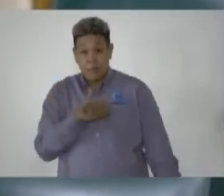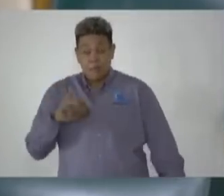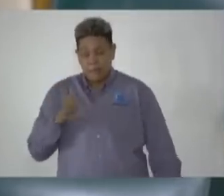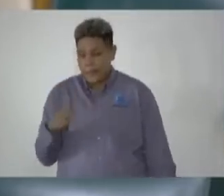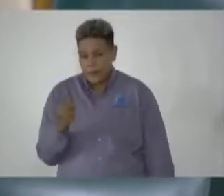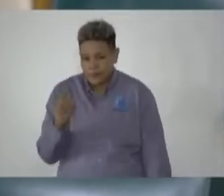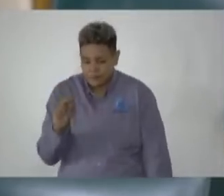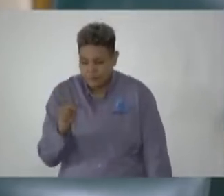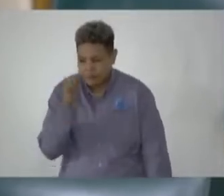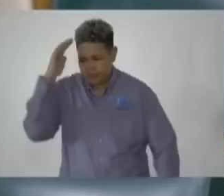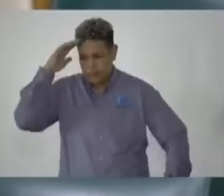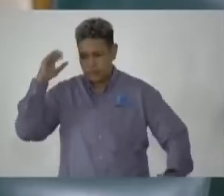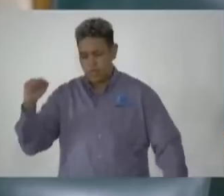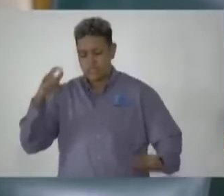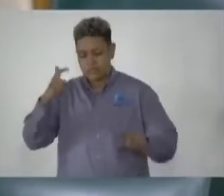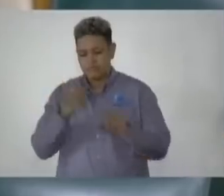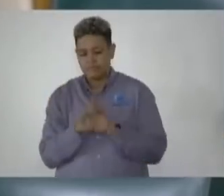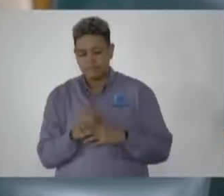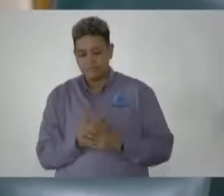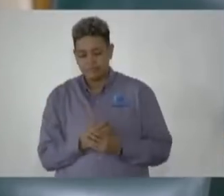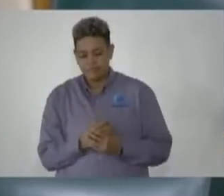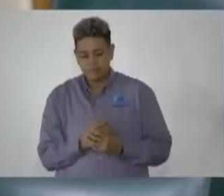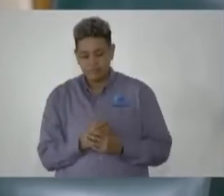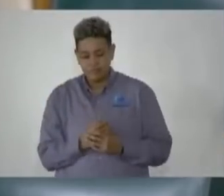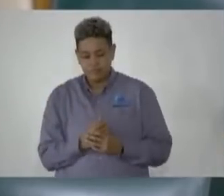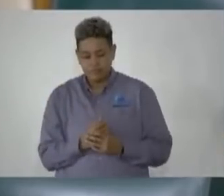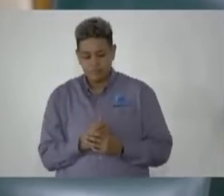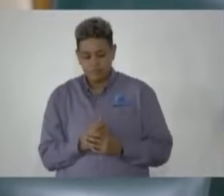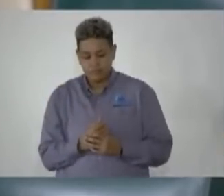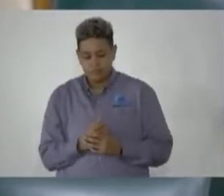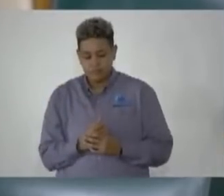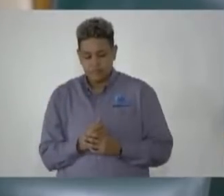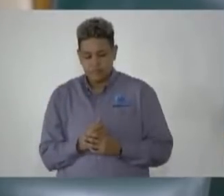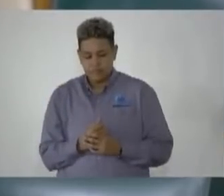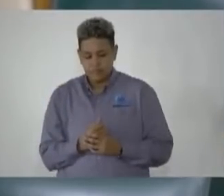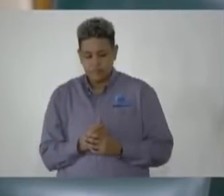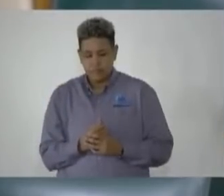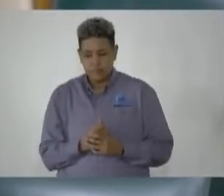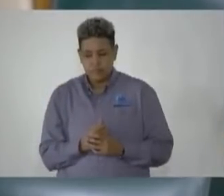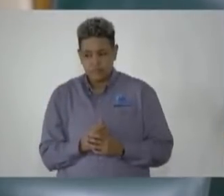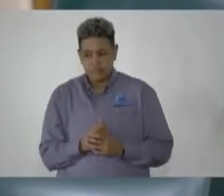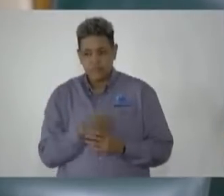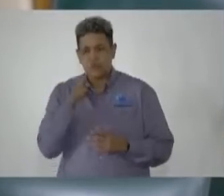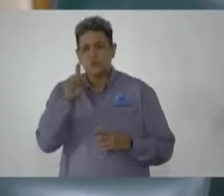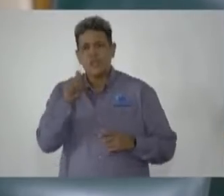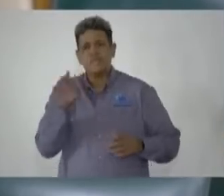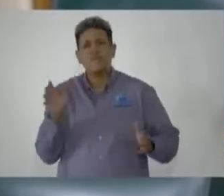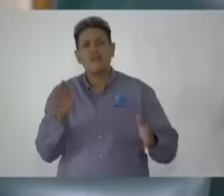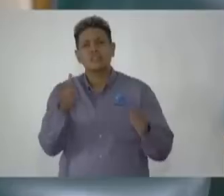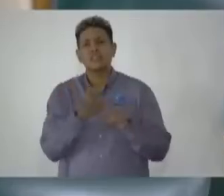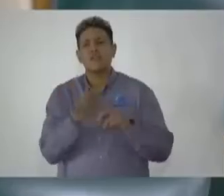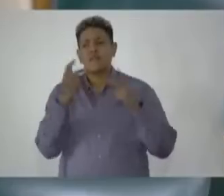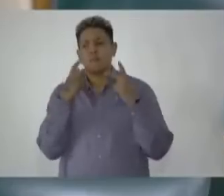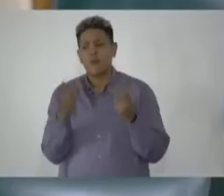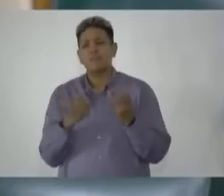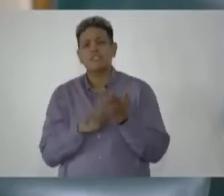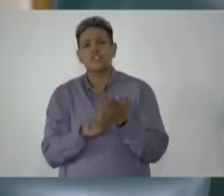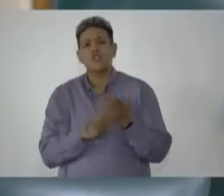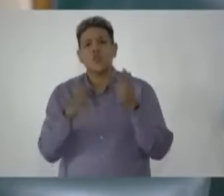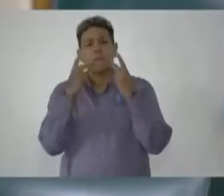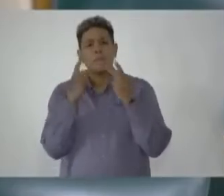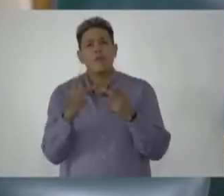parliamentarians. Mr. President, it also has to facilitate public discussions,